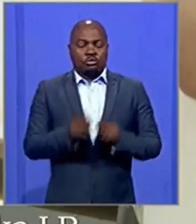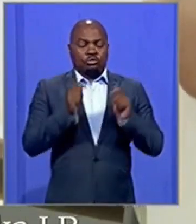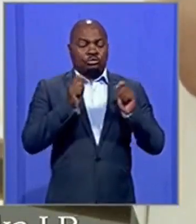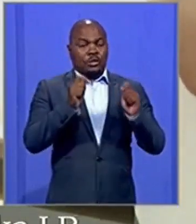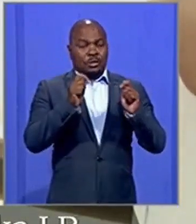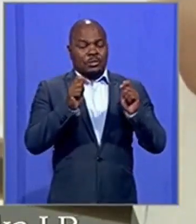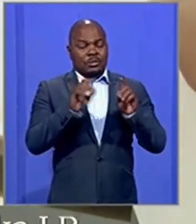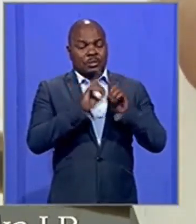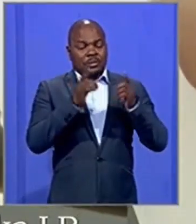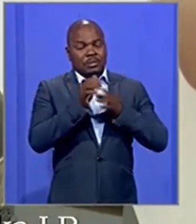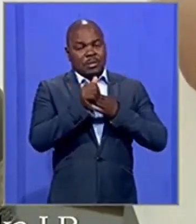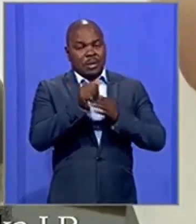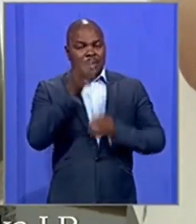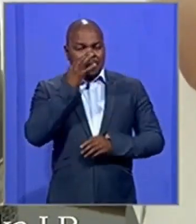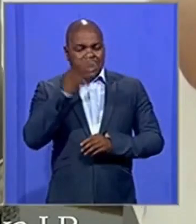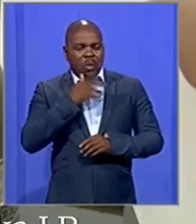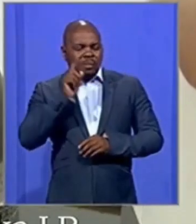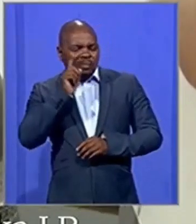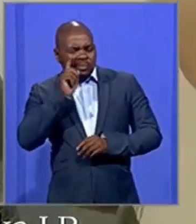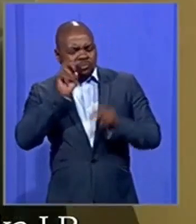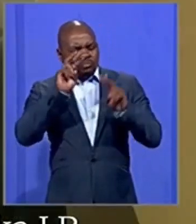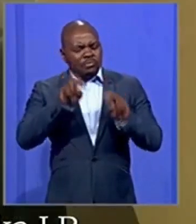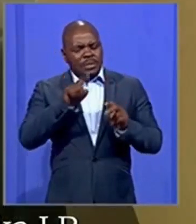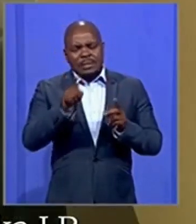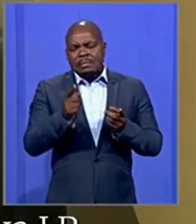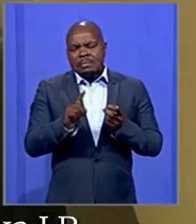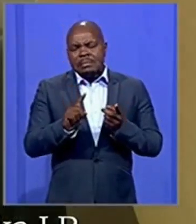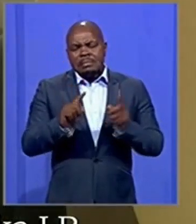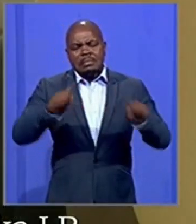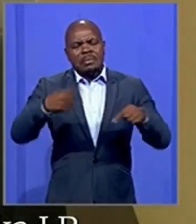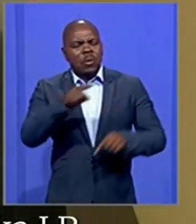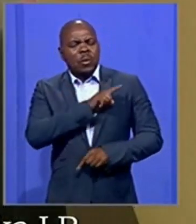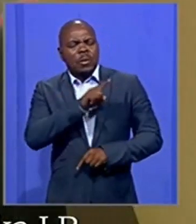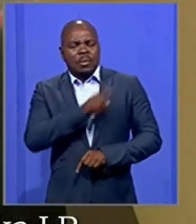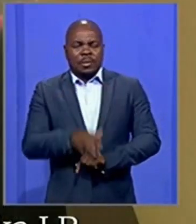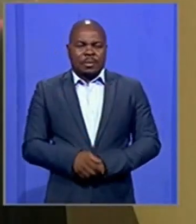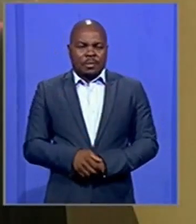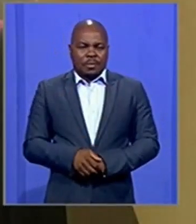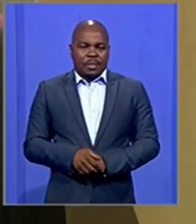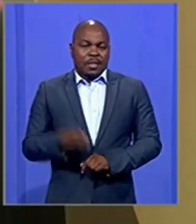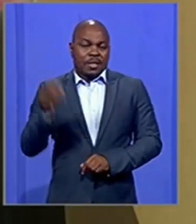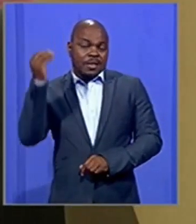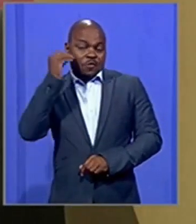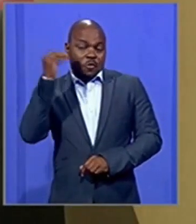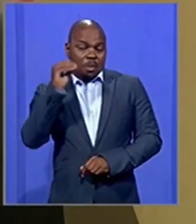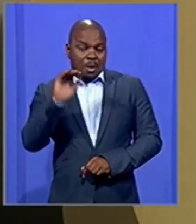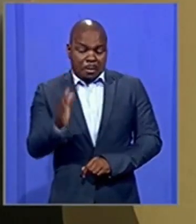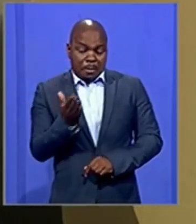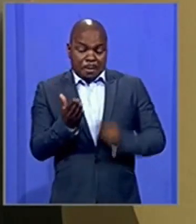gare ka dinyakišo go hlatha seo se bakilego kotsi. The information that we have is that